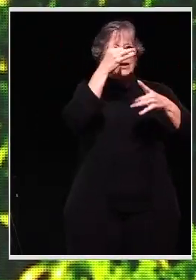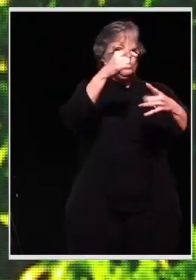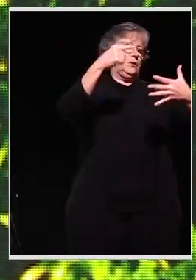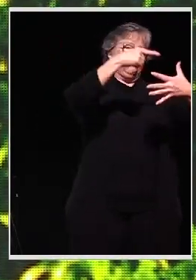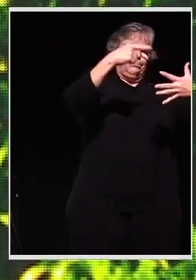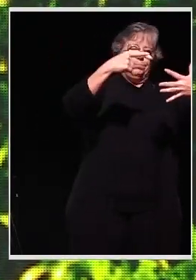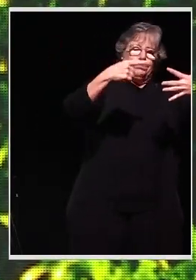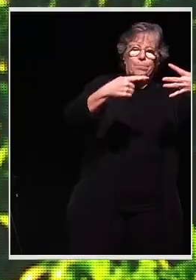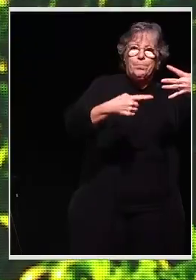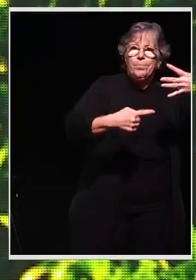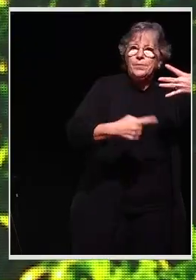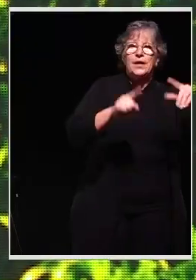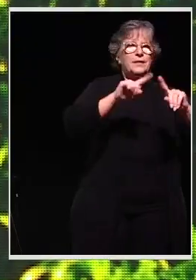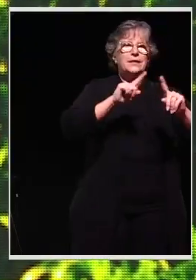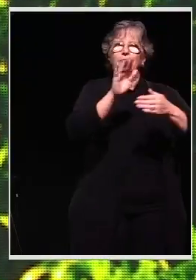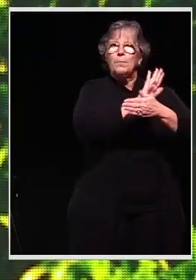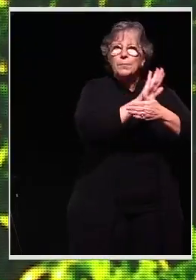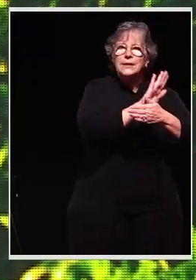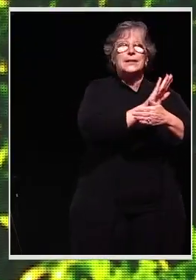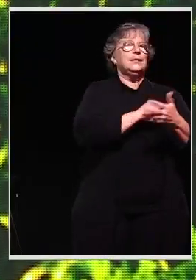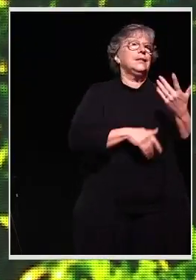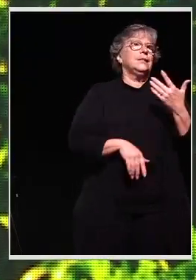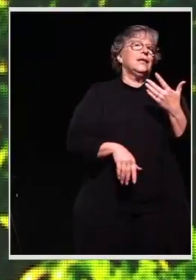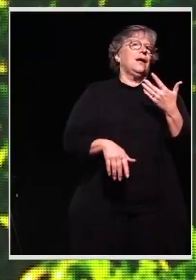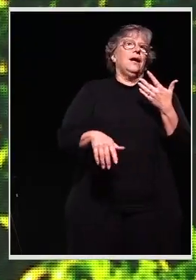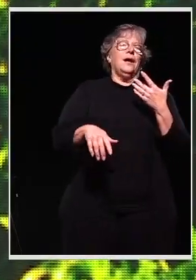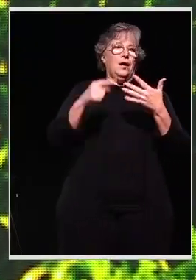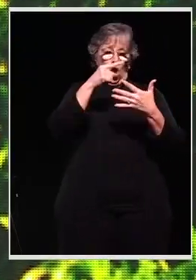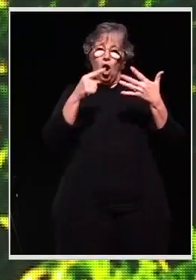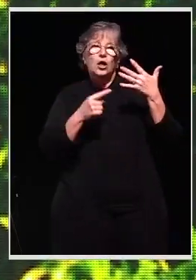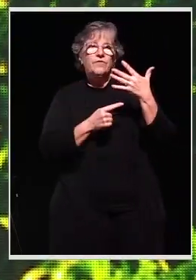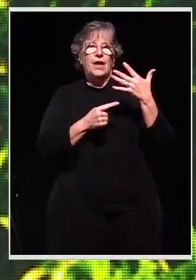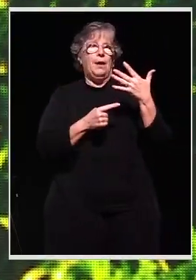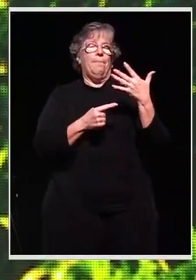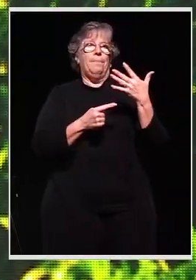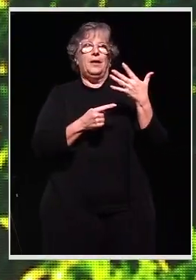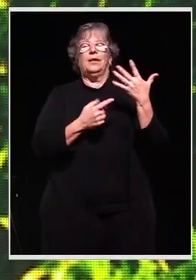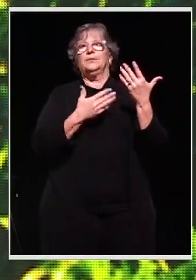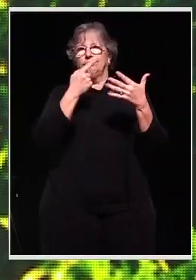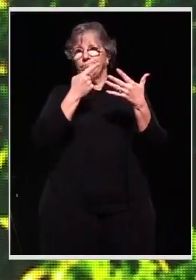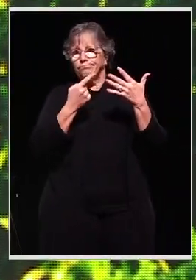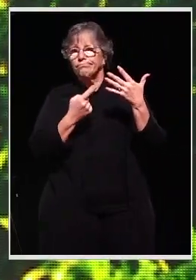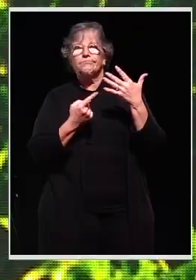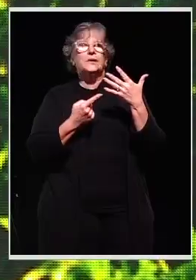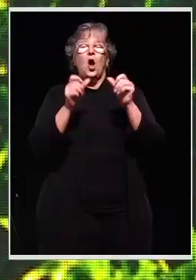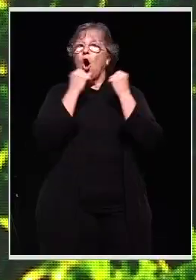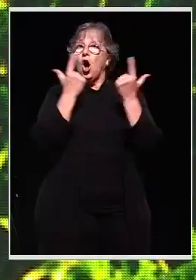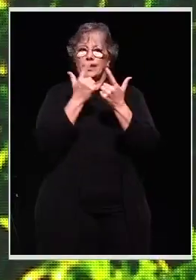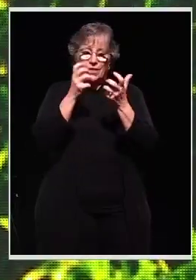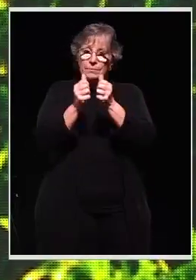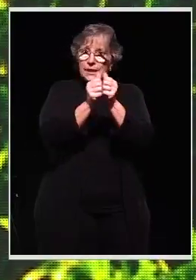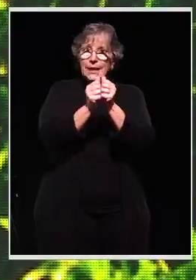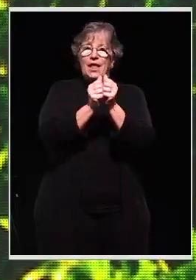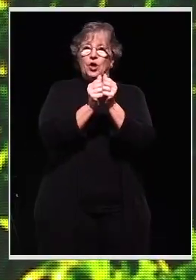Nestle, GMH, JBS, the Council on Dairy Cattle, a New Zealand organization, the National Dairy Herd Information Center. So all of them coming together to